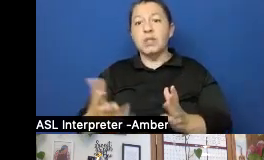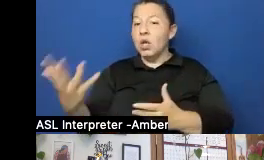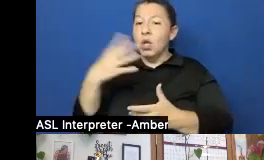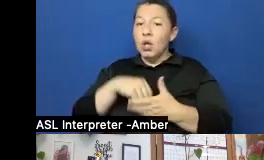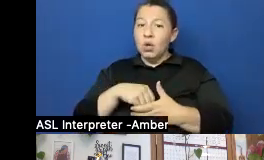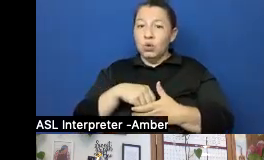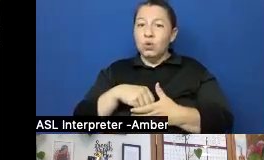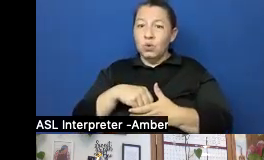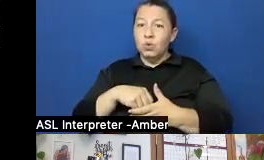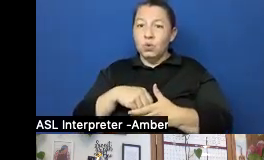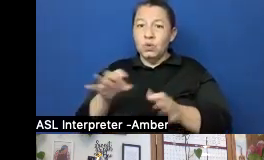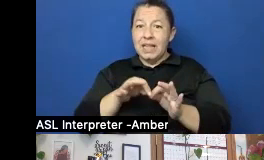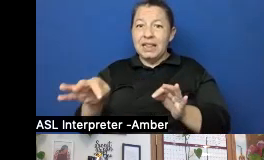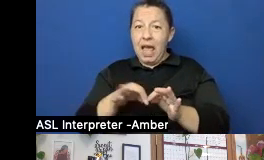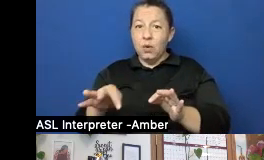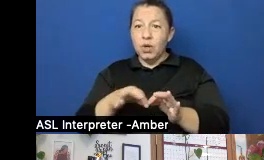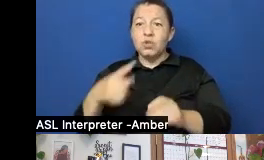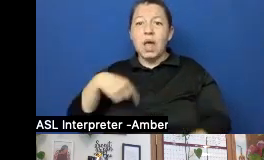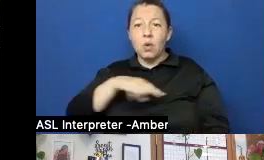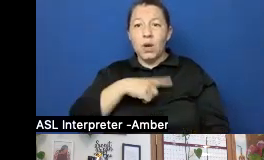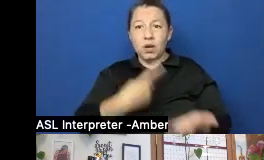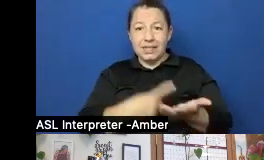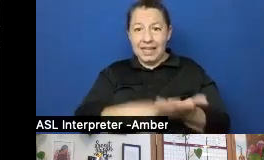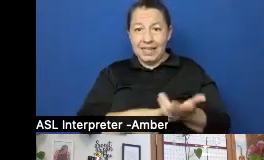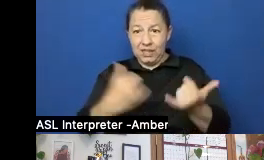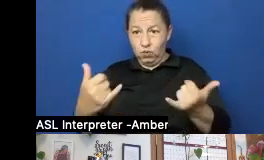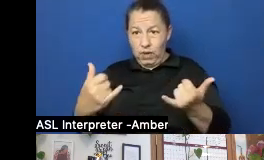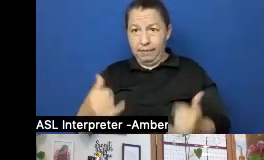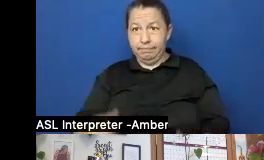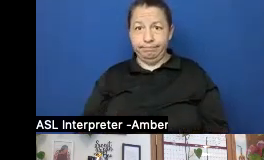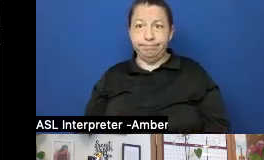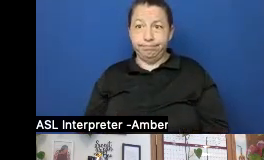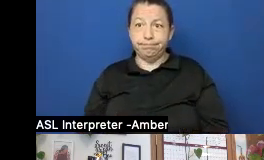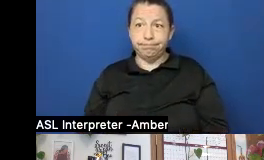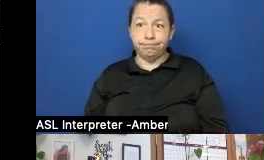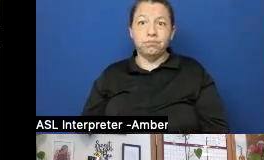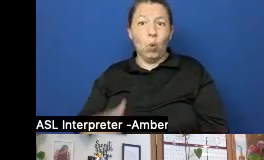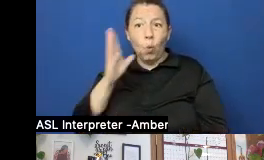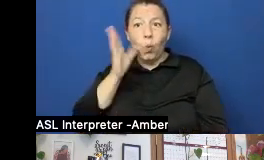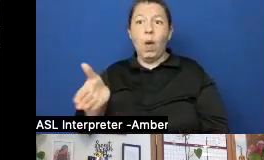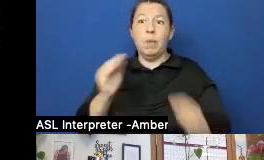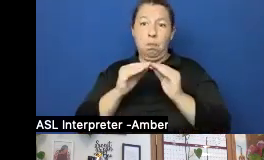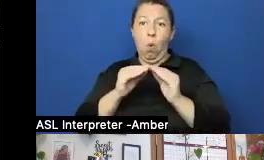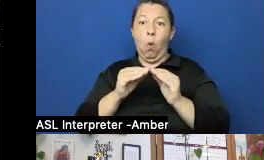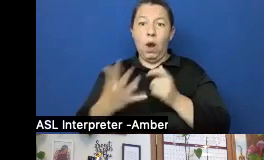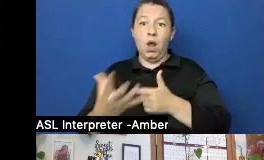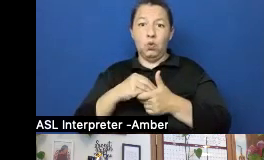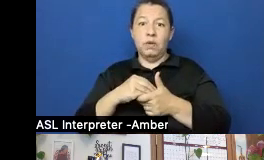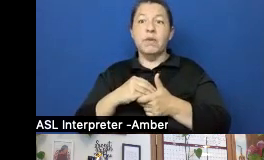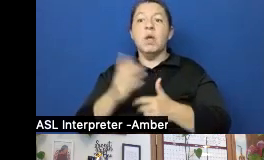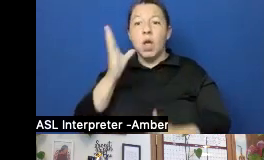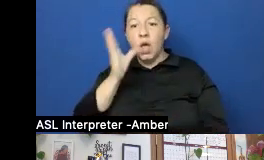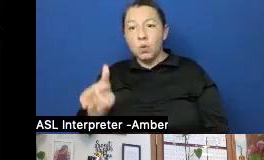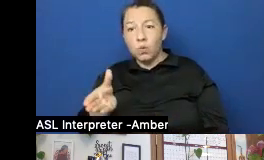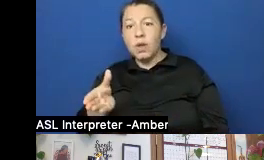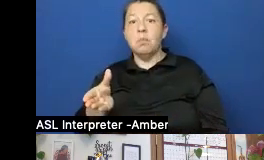the language that we are discussing today. So it will be more inclusive, and they will reference back,